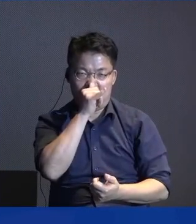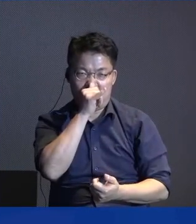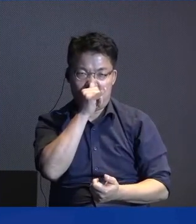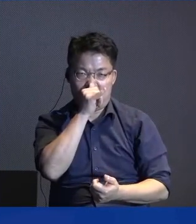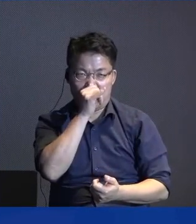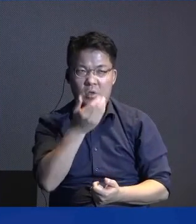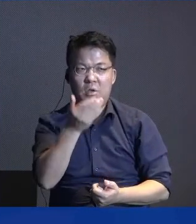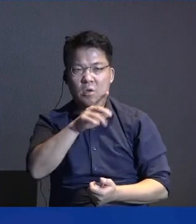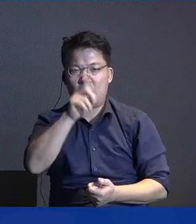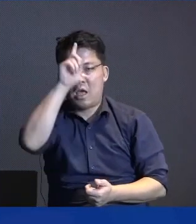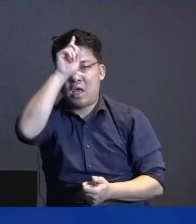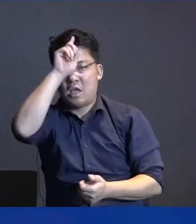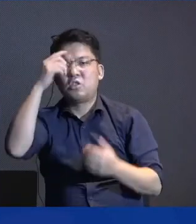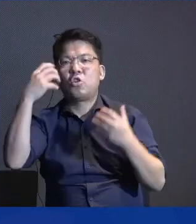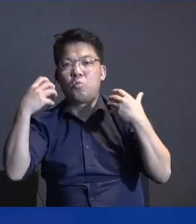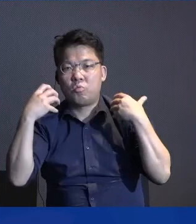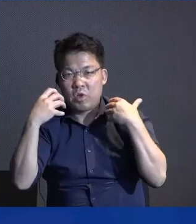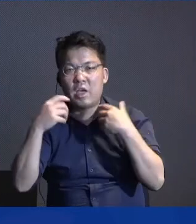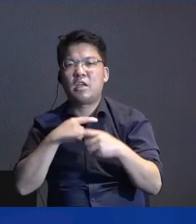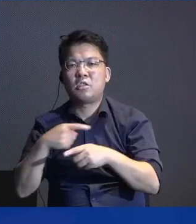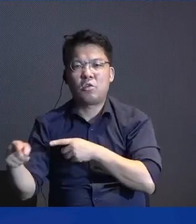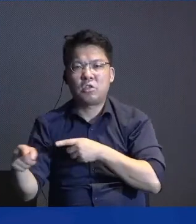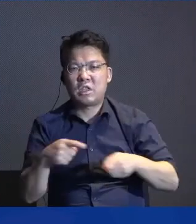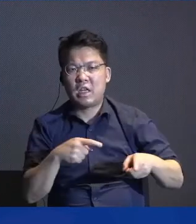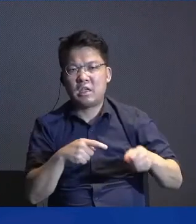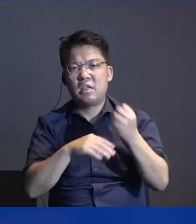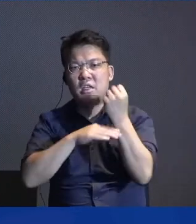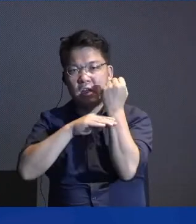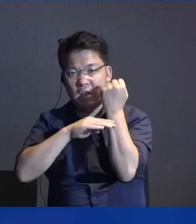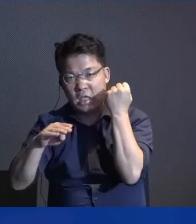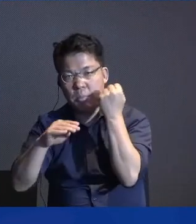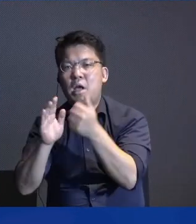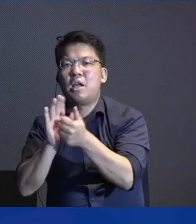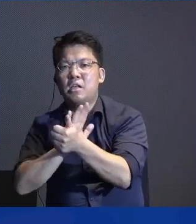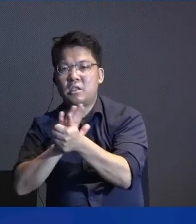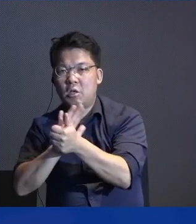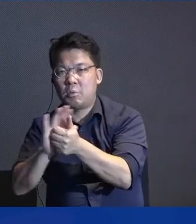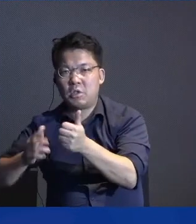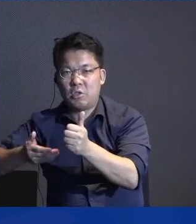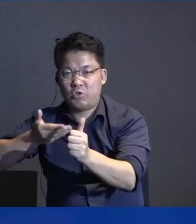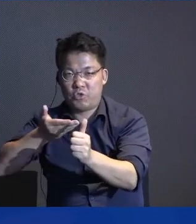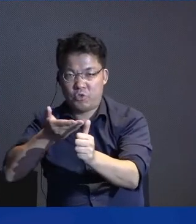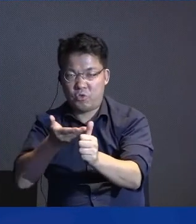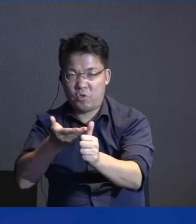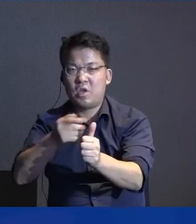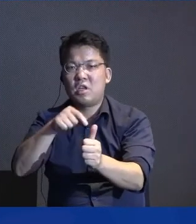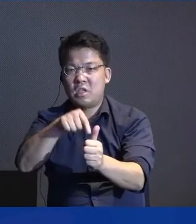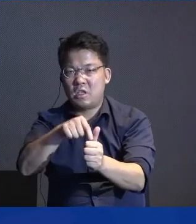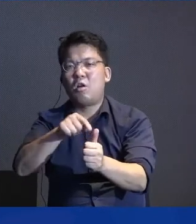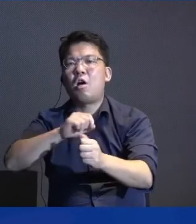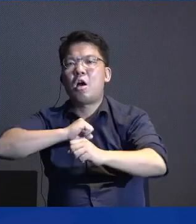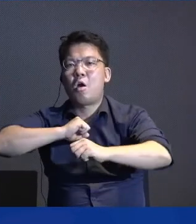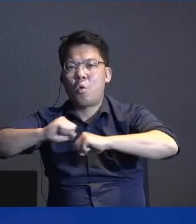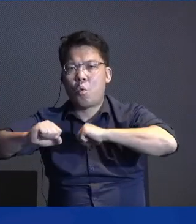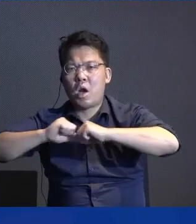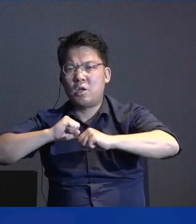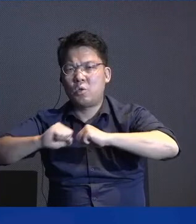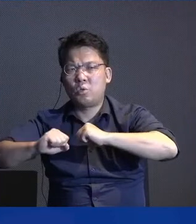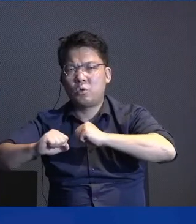making or more giving a service perspective, this can be approached in a way that